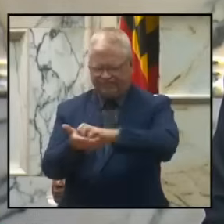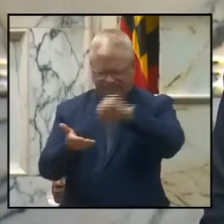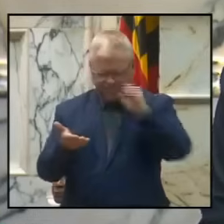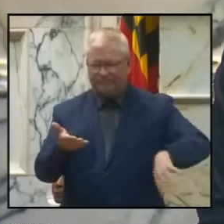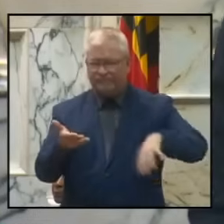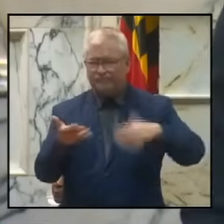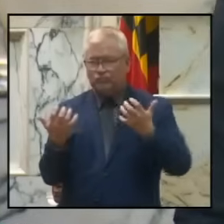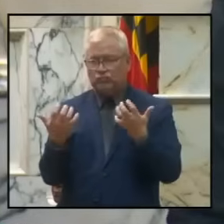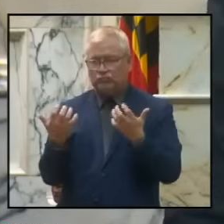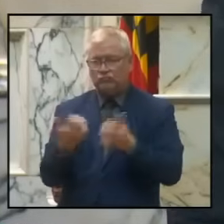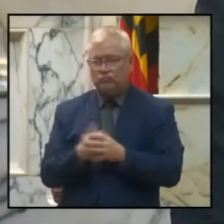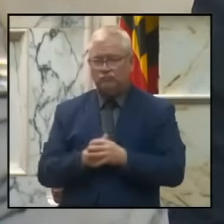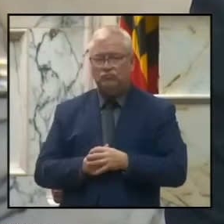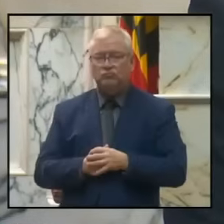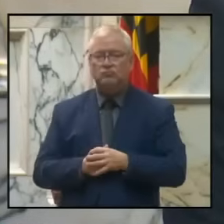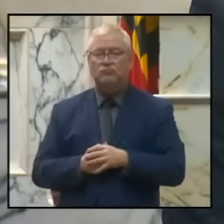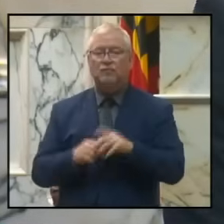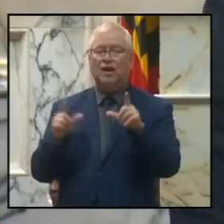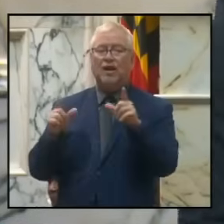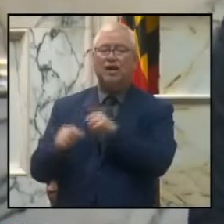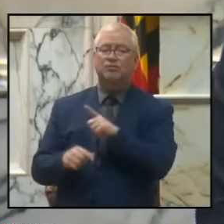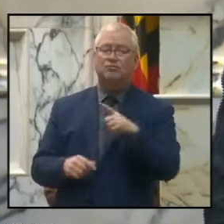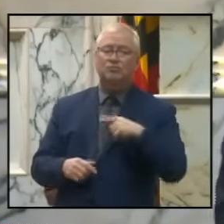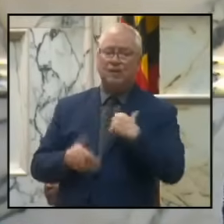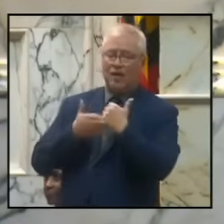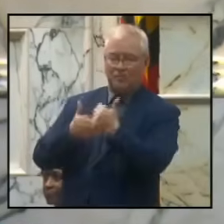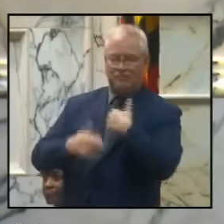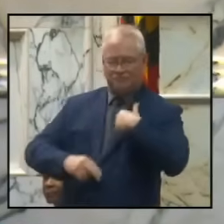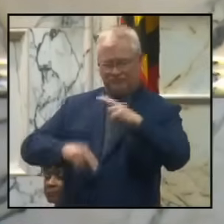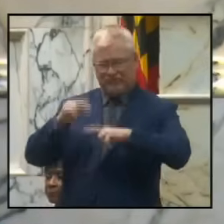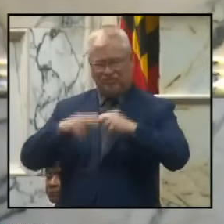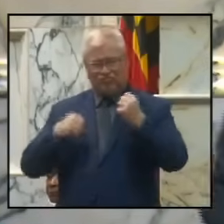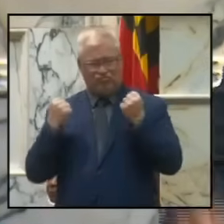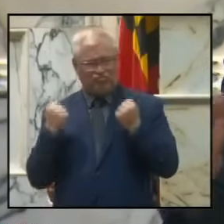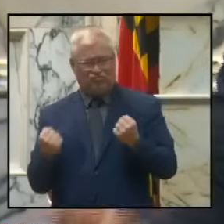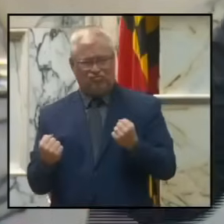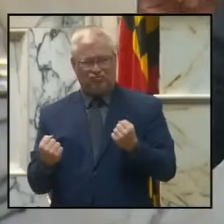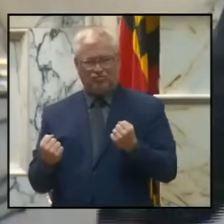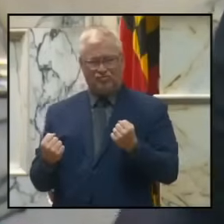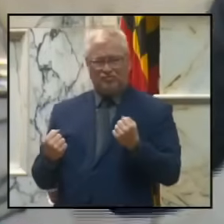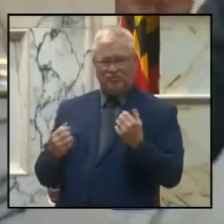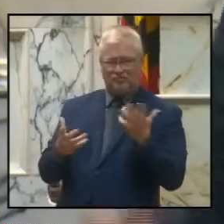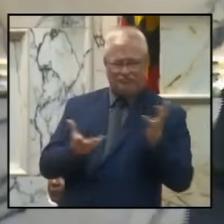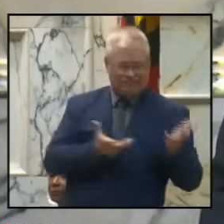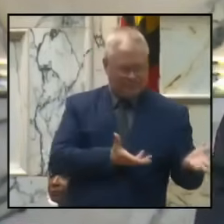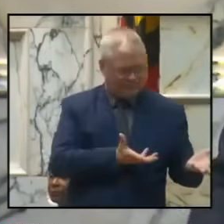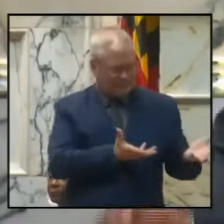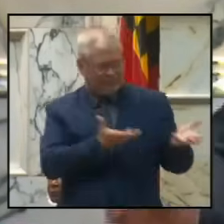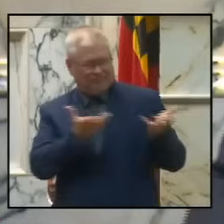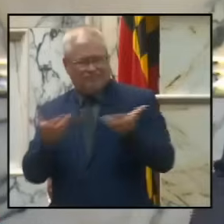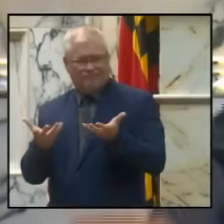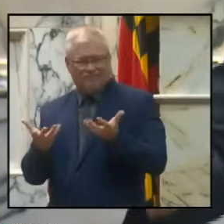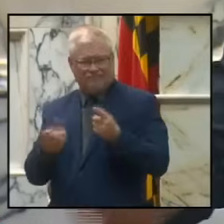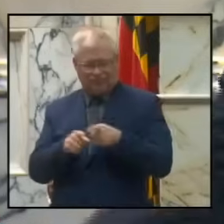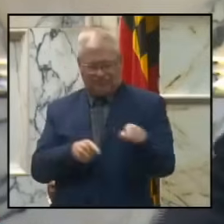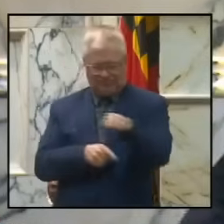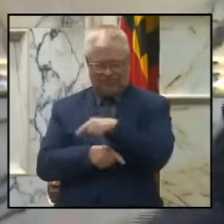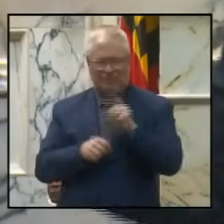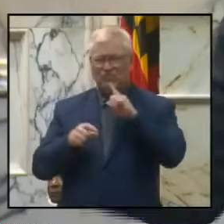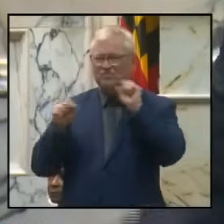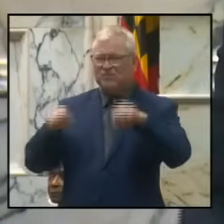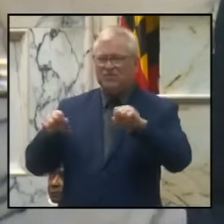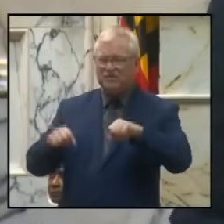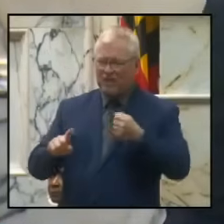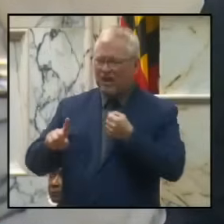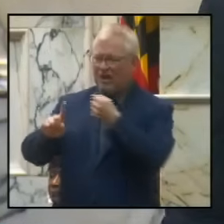This legislation will help us to build stronger pipelines to fulfilling careers and have a real and a tangible impact on Marylanders of all